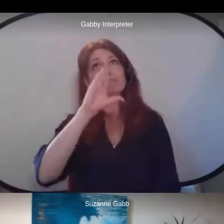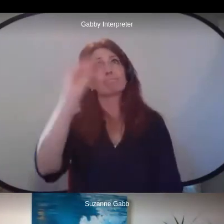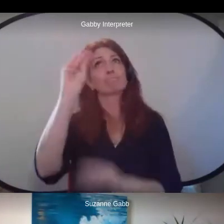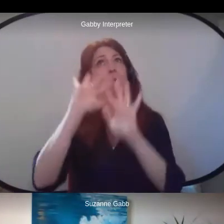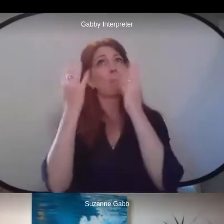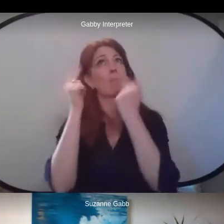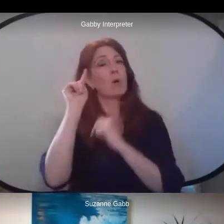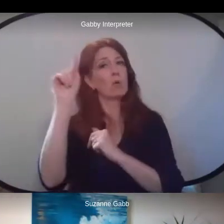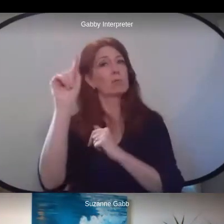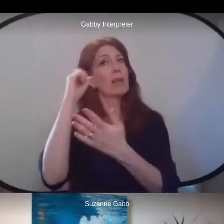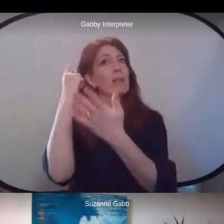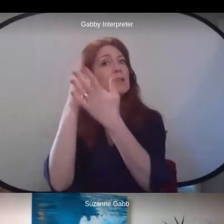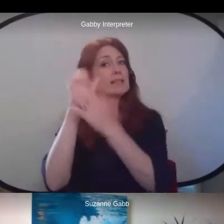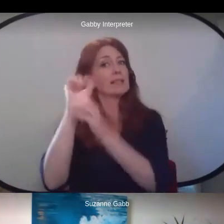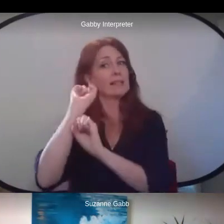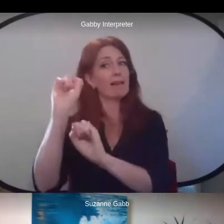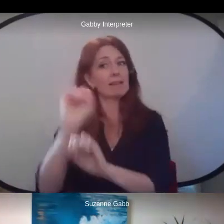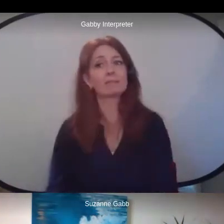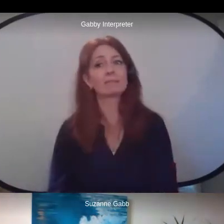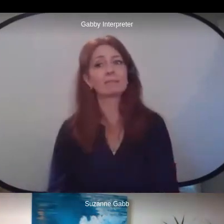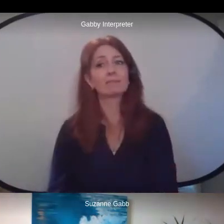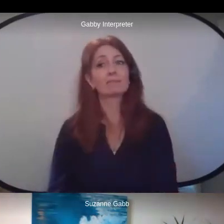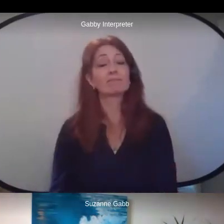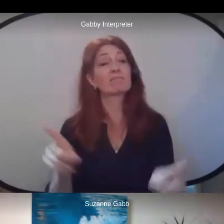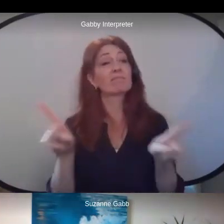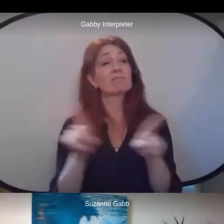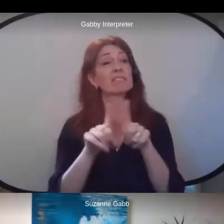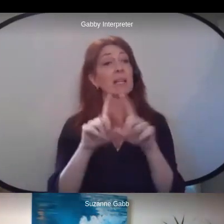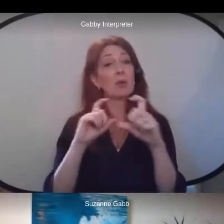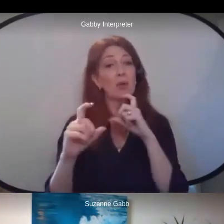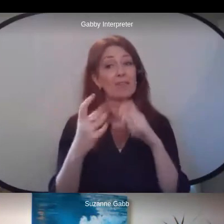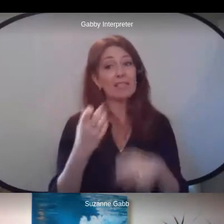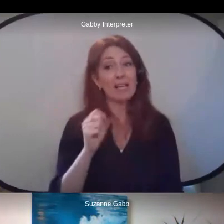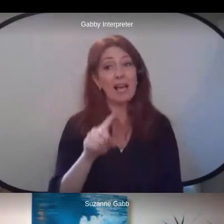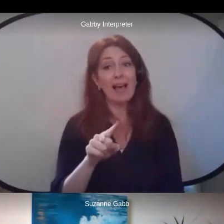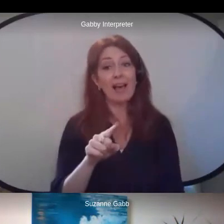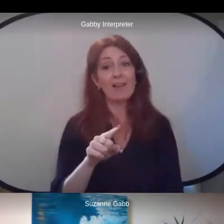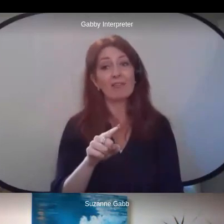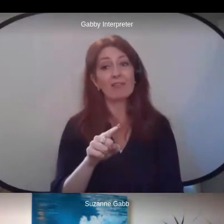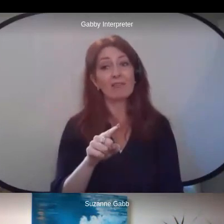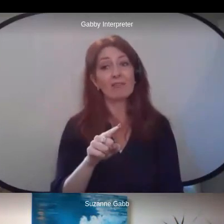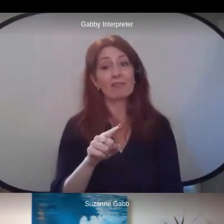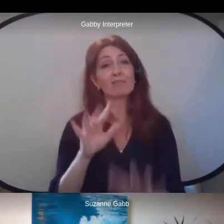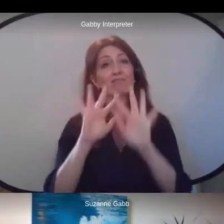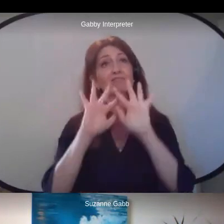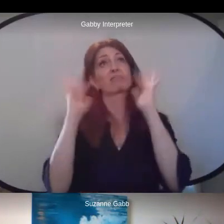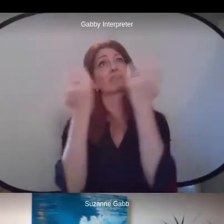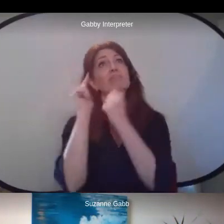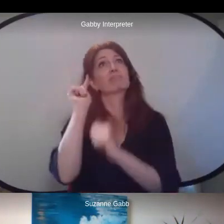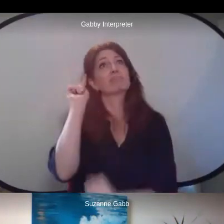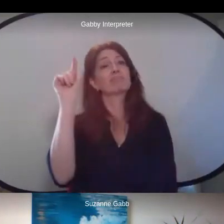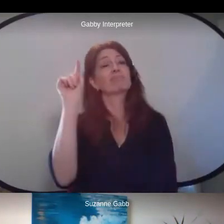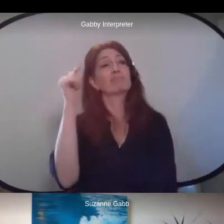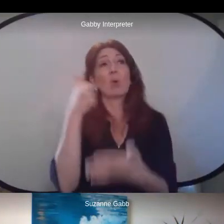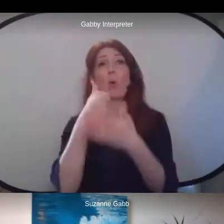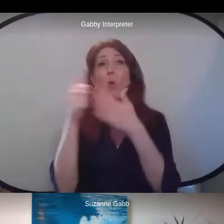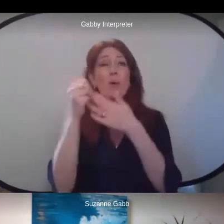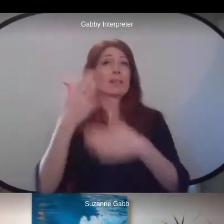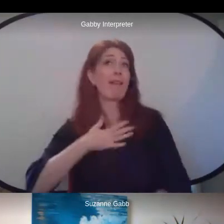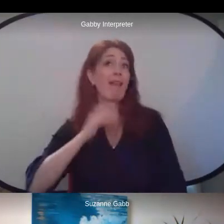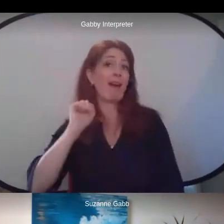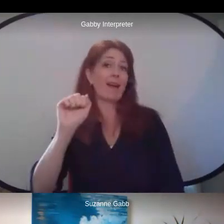But equally, some conversations that we're having at the moment is that the boards, the directors are already in on this